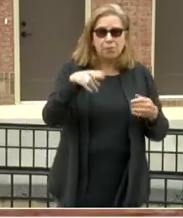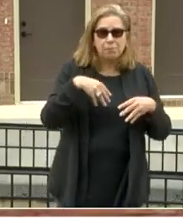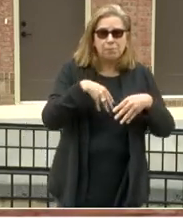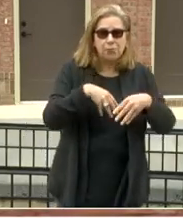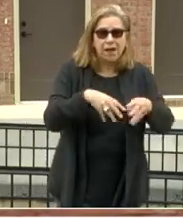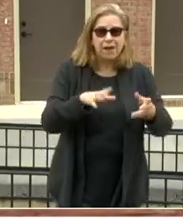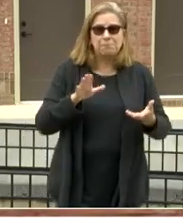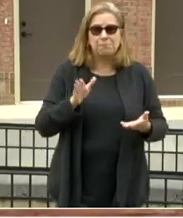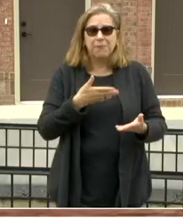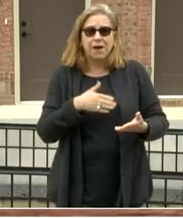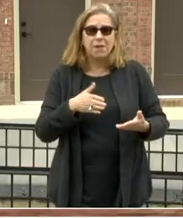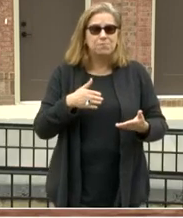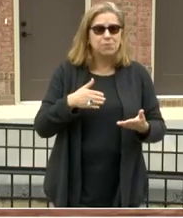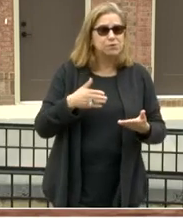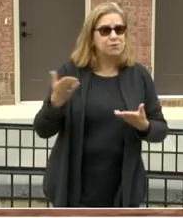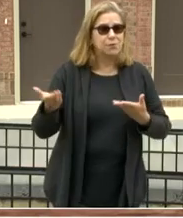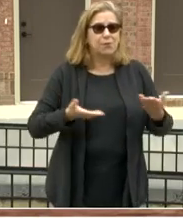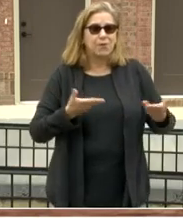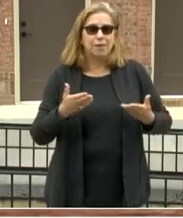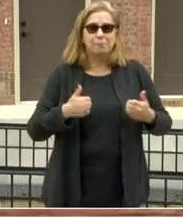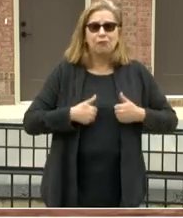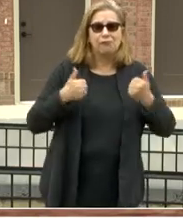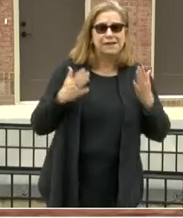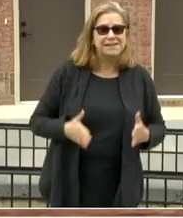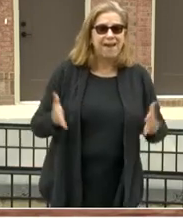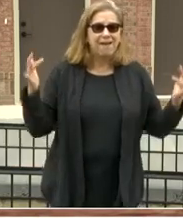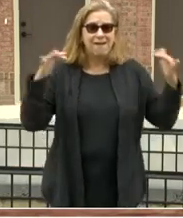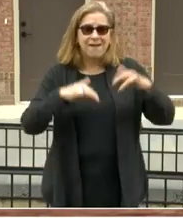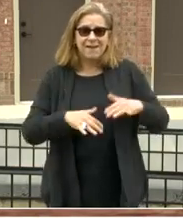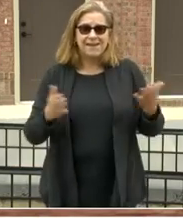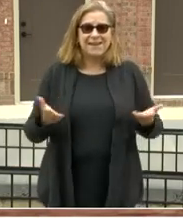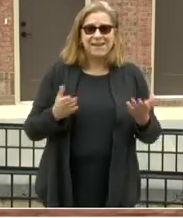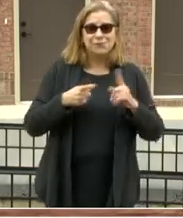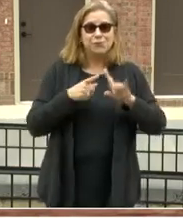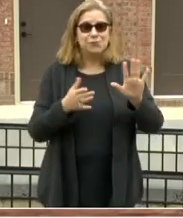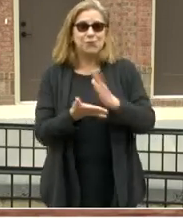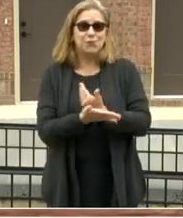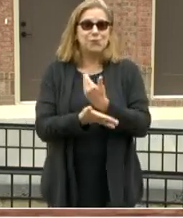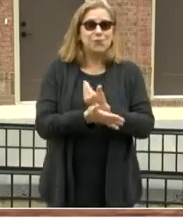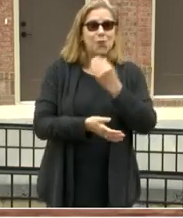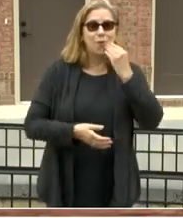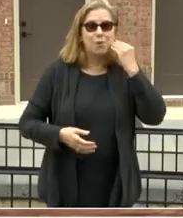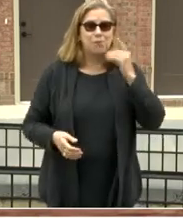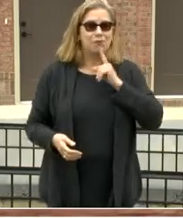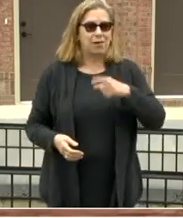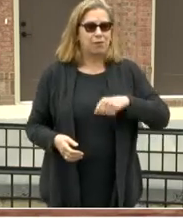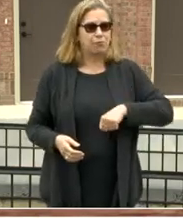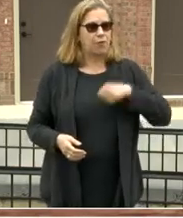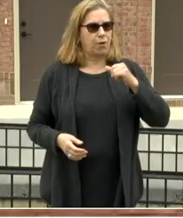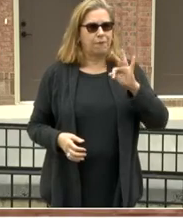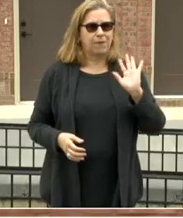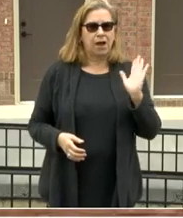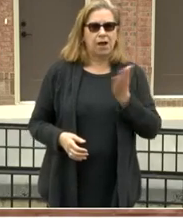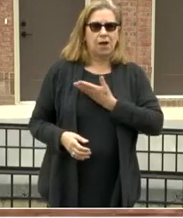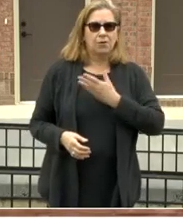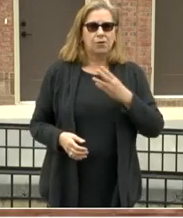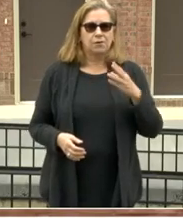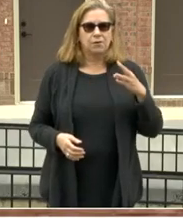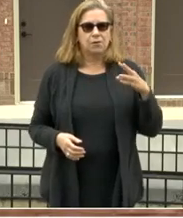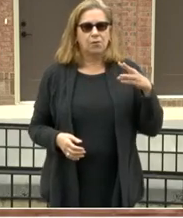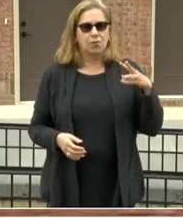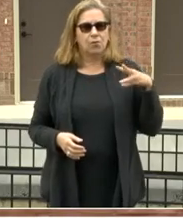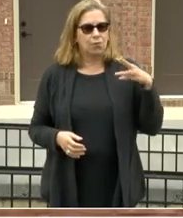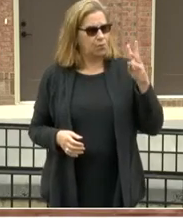home. We are so proud of our Washington Mystics. And remember when I promised